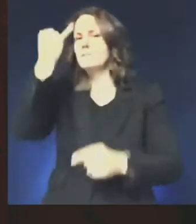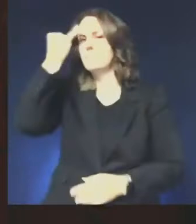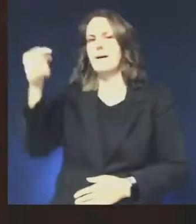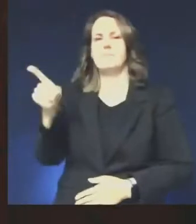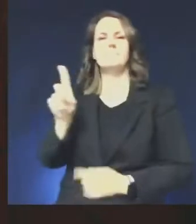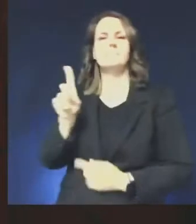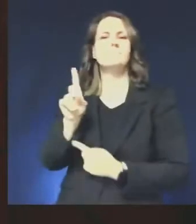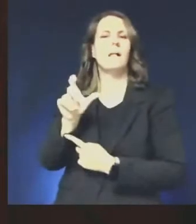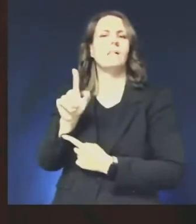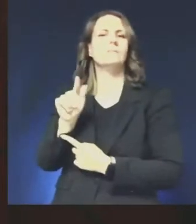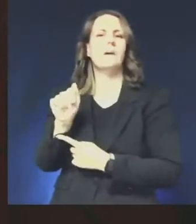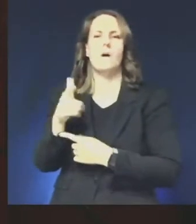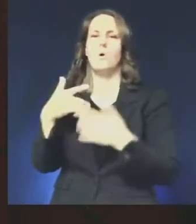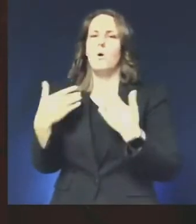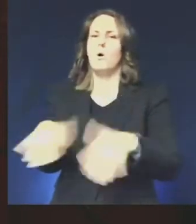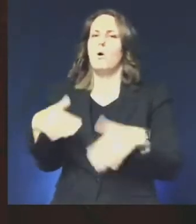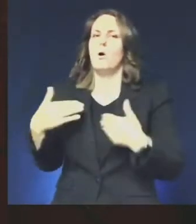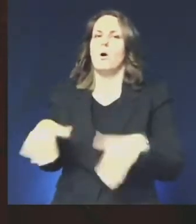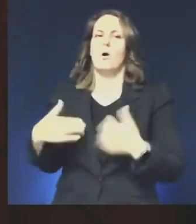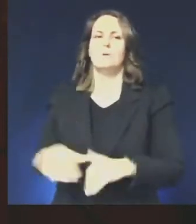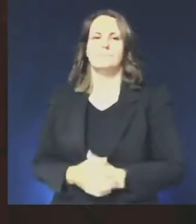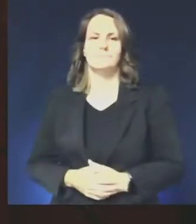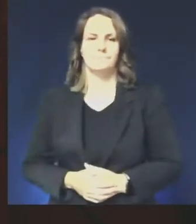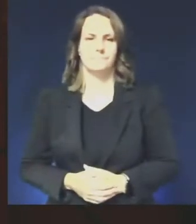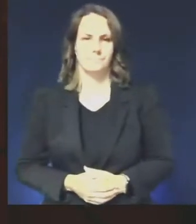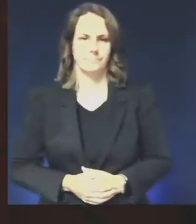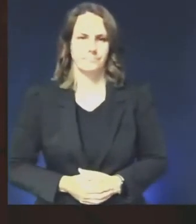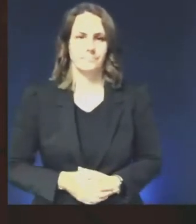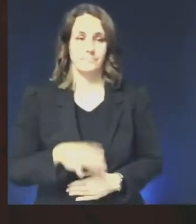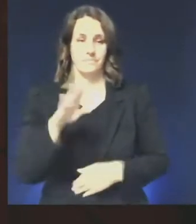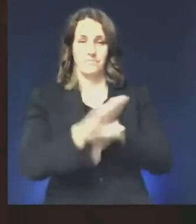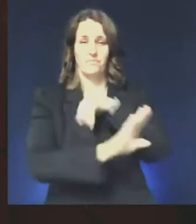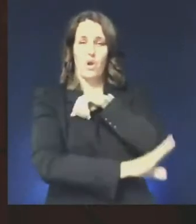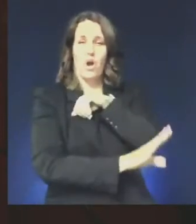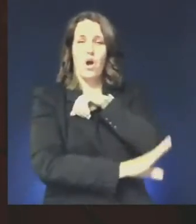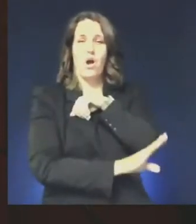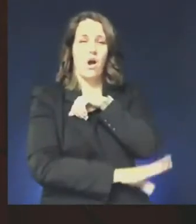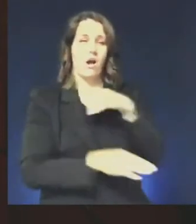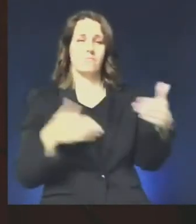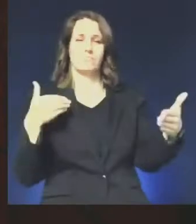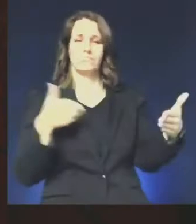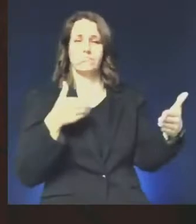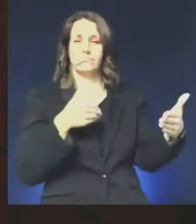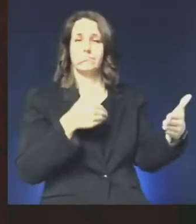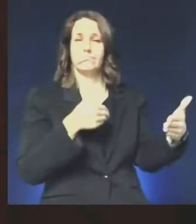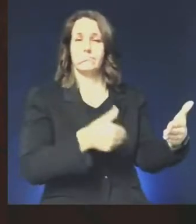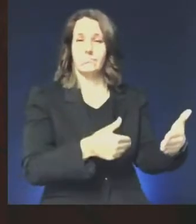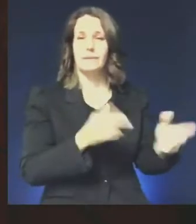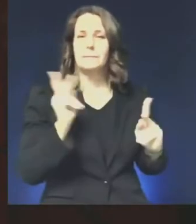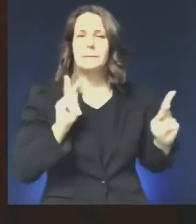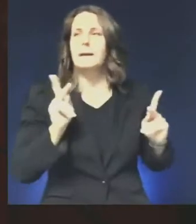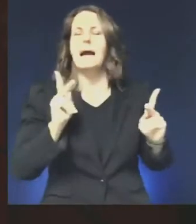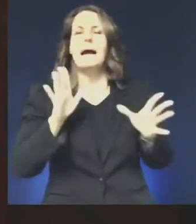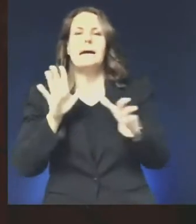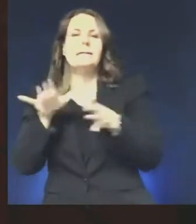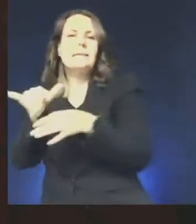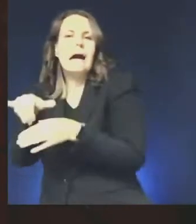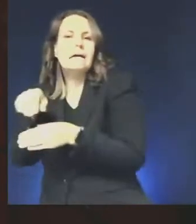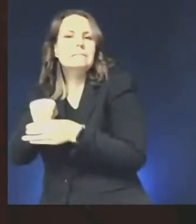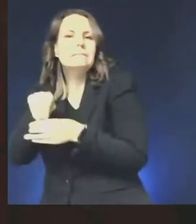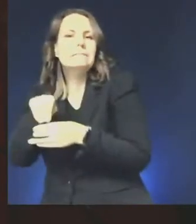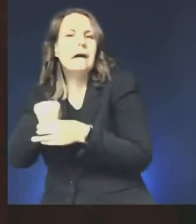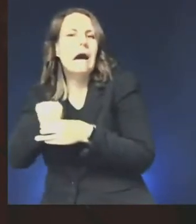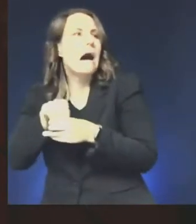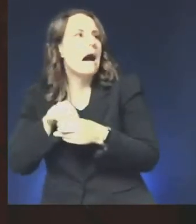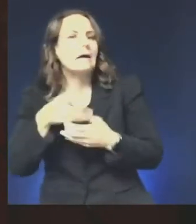are unvaccinated and exposed, it's not a matter of if you'll get it, it's when. And we